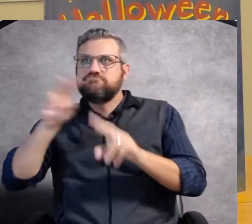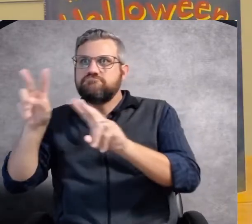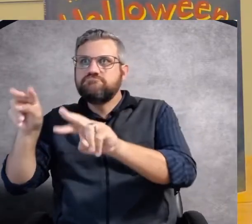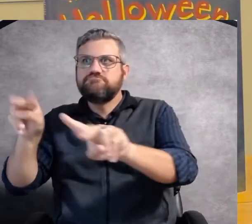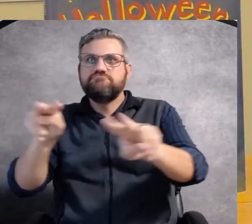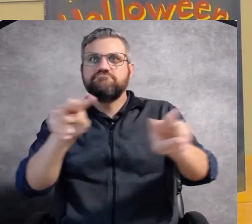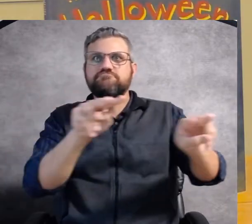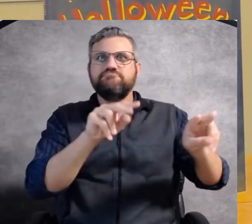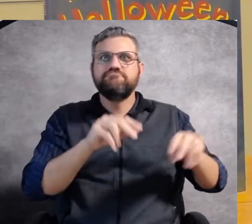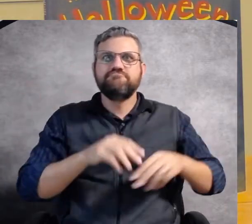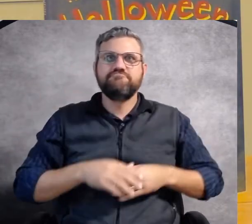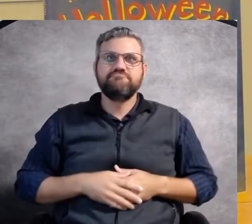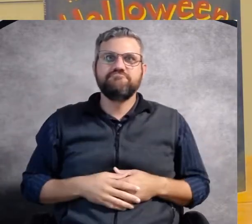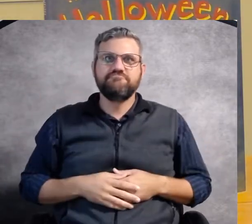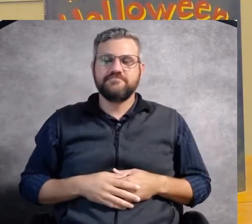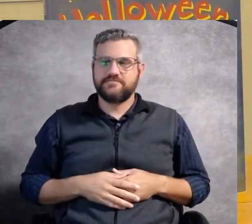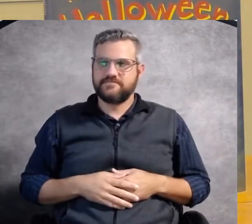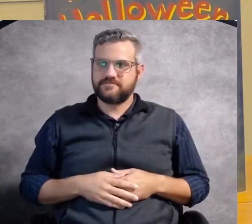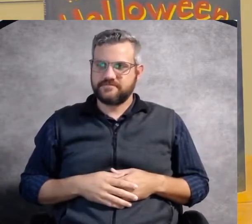peek.